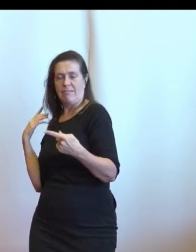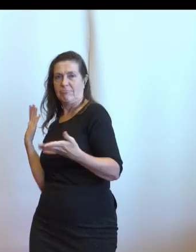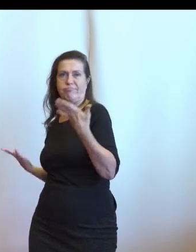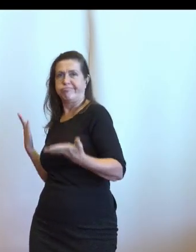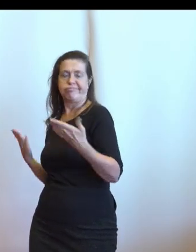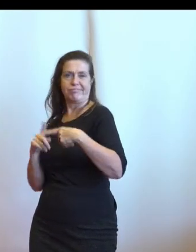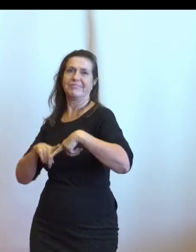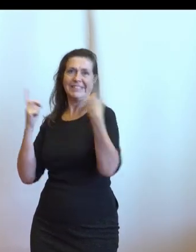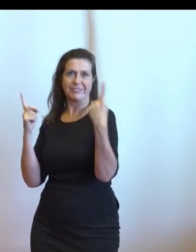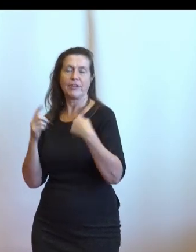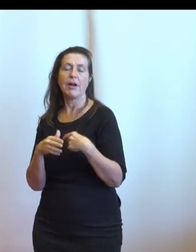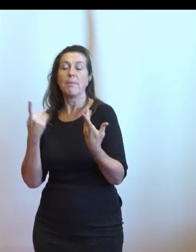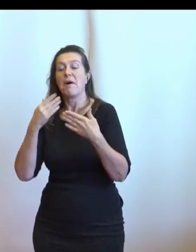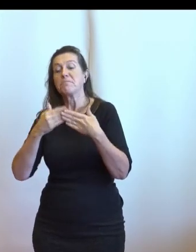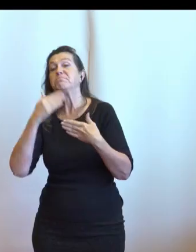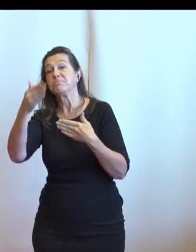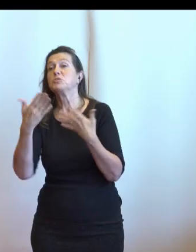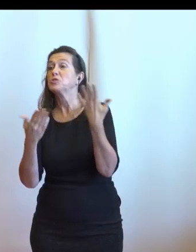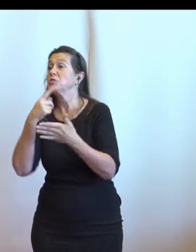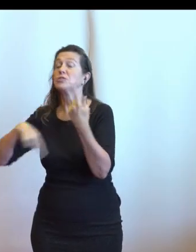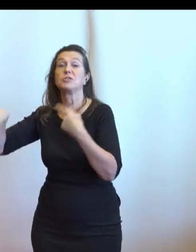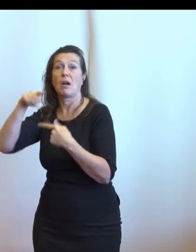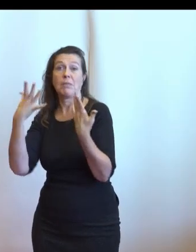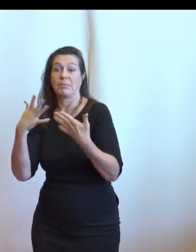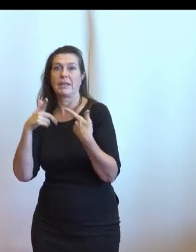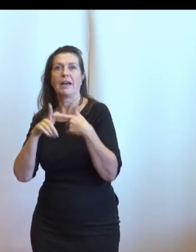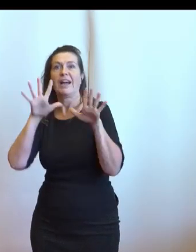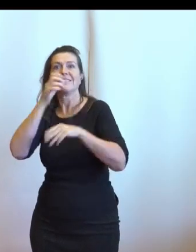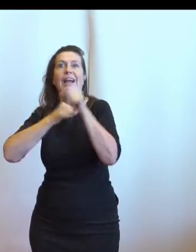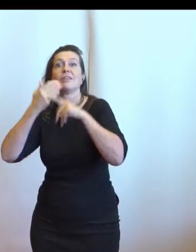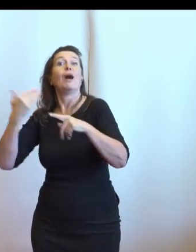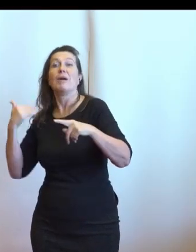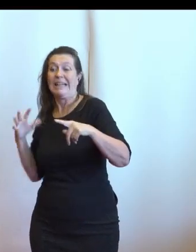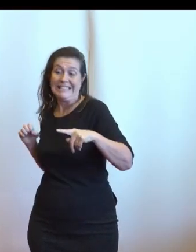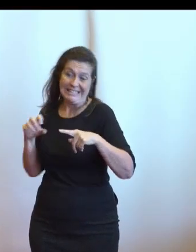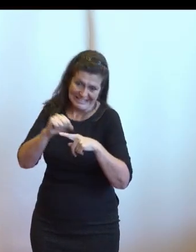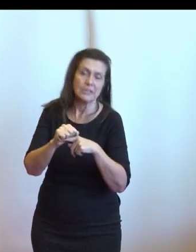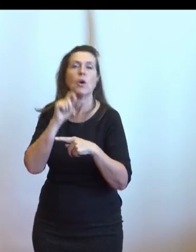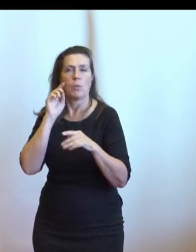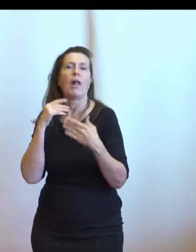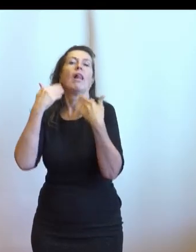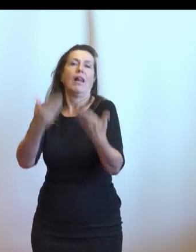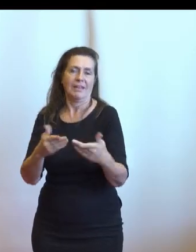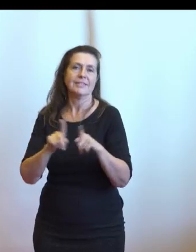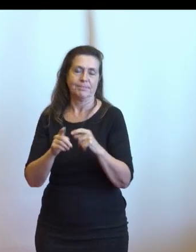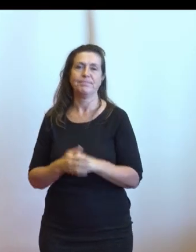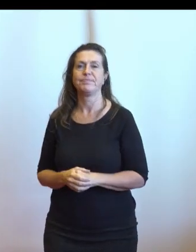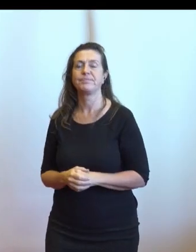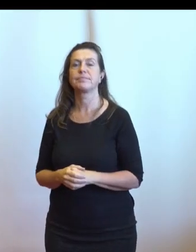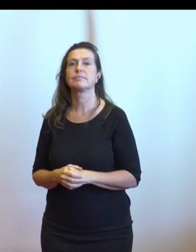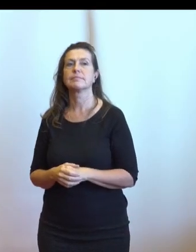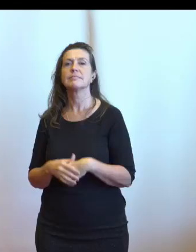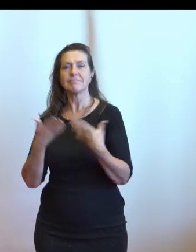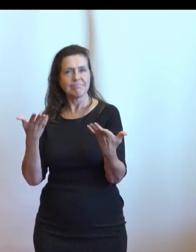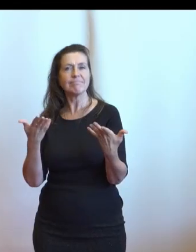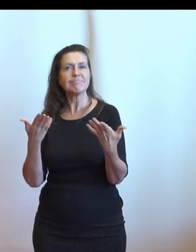I think that we will get there. I think actually what's really interesting as well is the number of sort of more